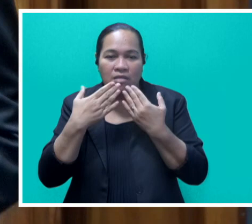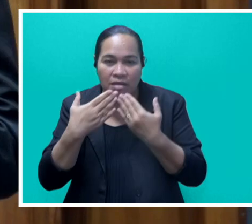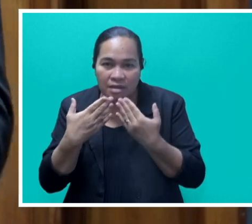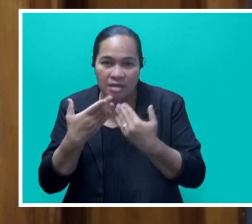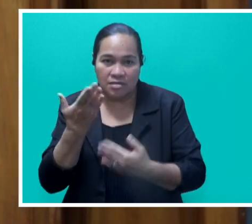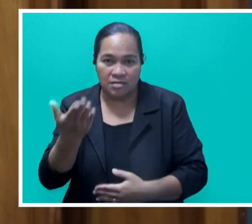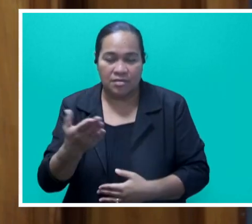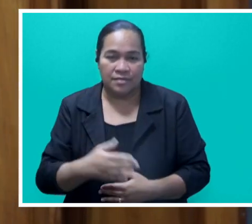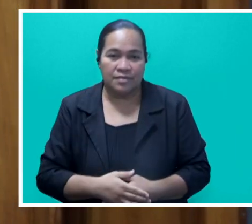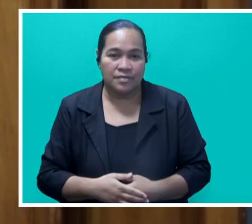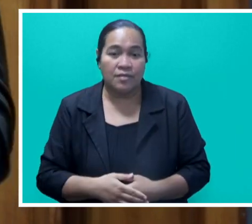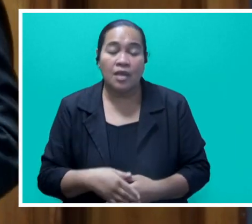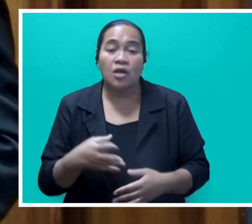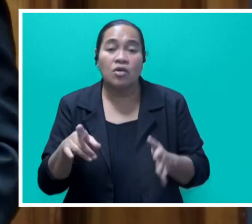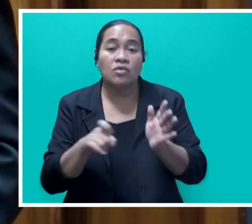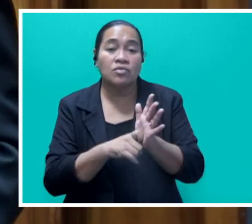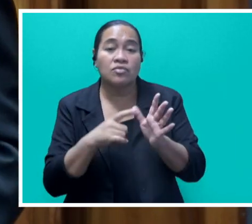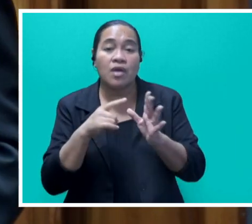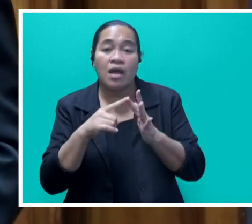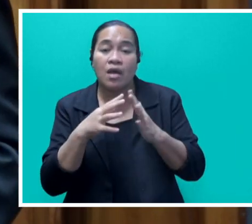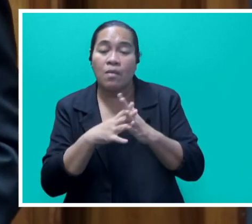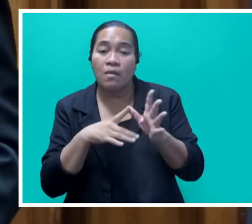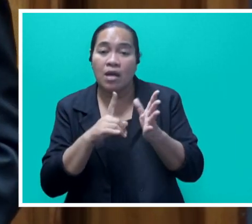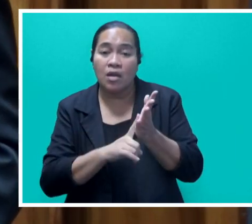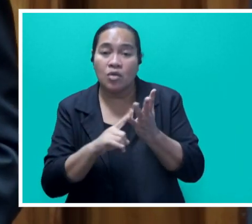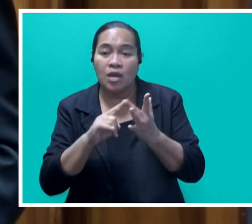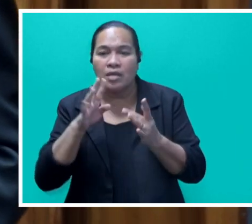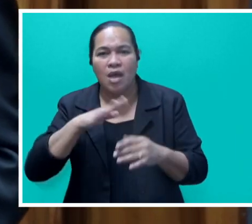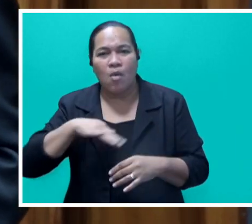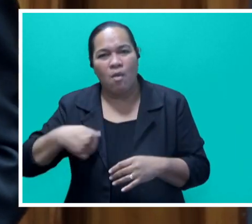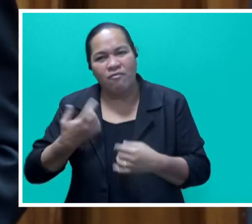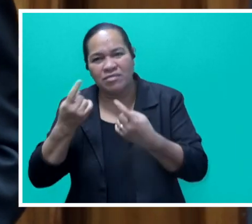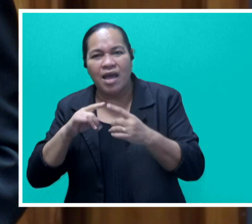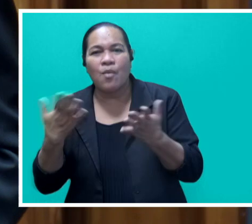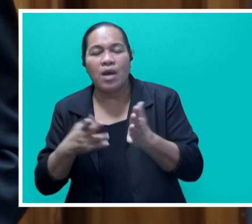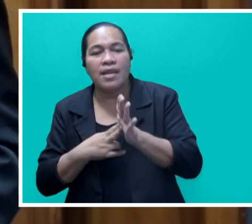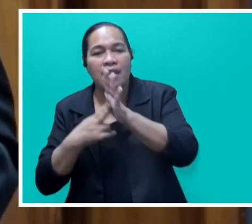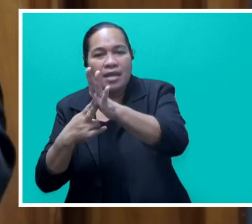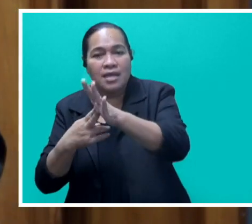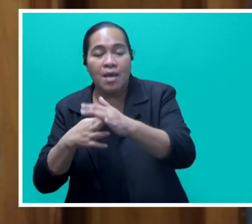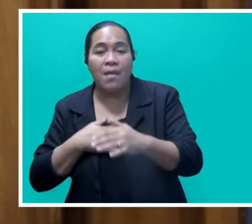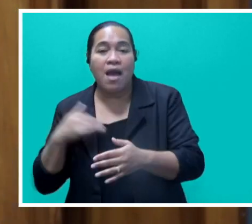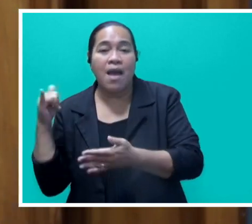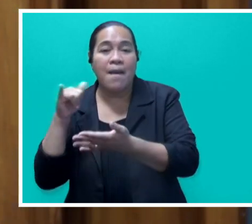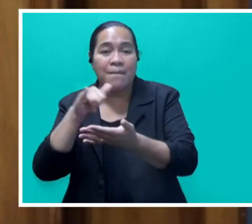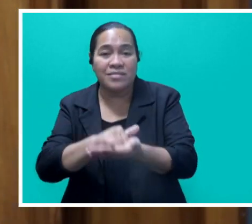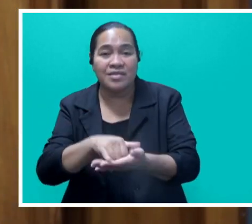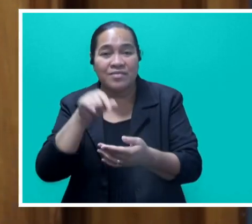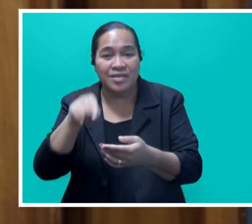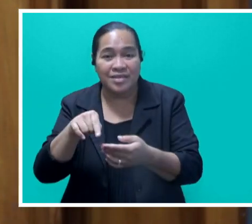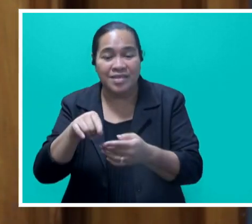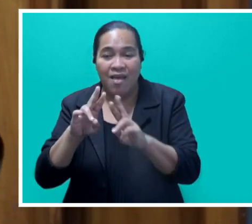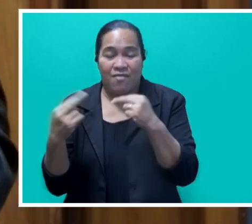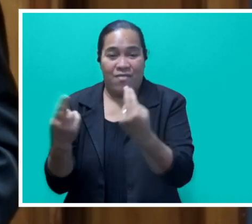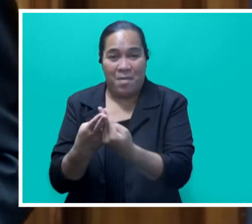To Saladeni Rewalui and his late wife, Meriseni Rewalui in Nandi, my Air Pacific, Fiji Airways, and Wangavuka